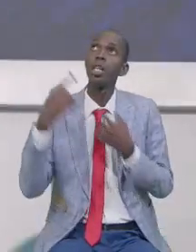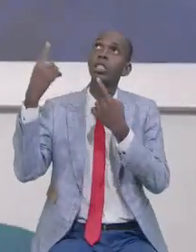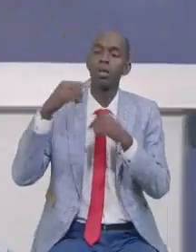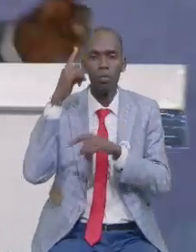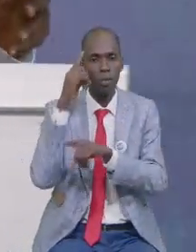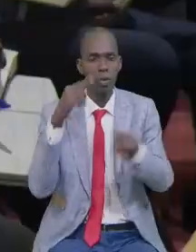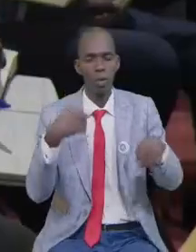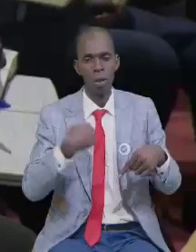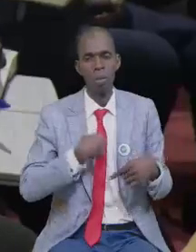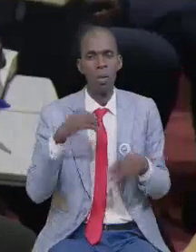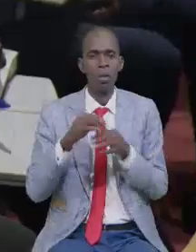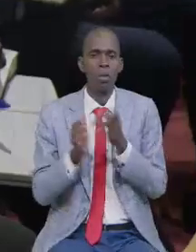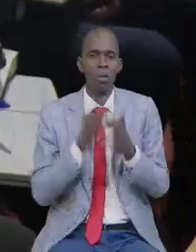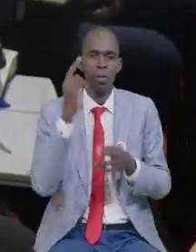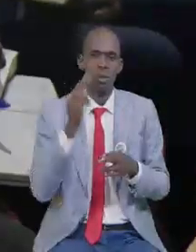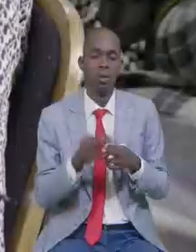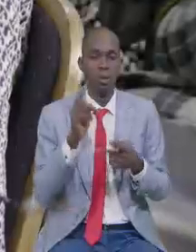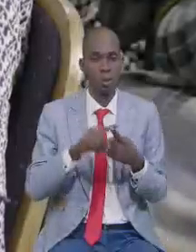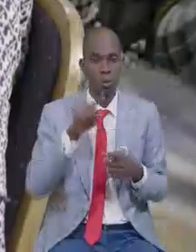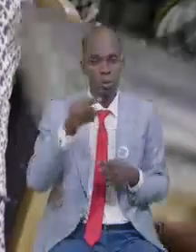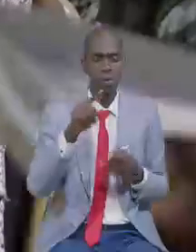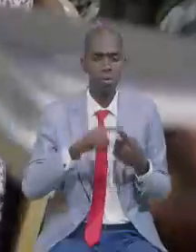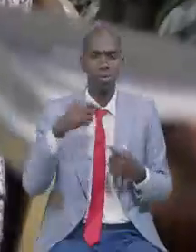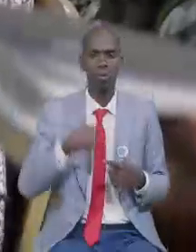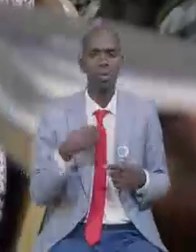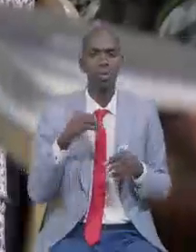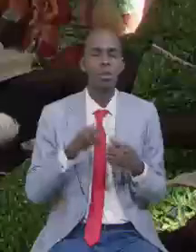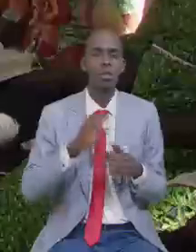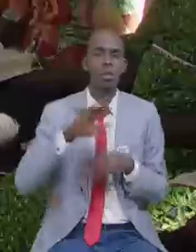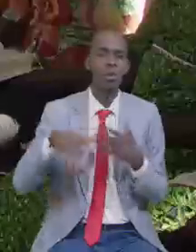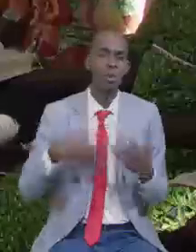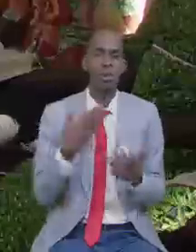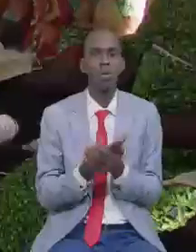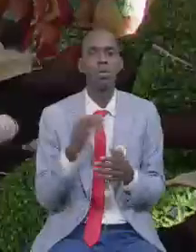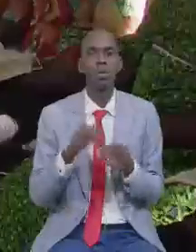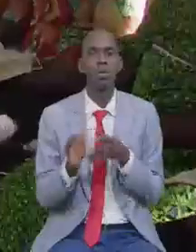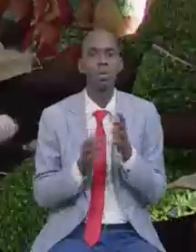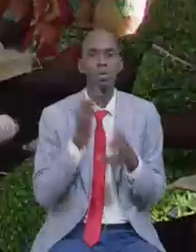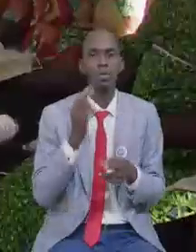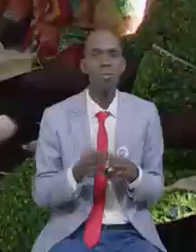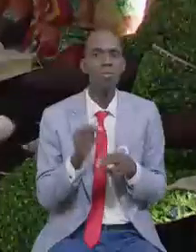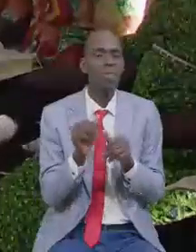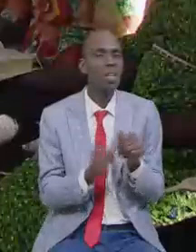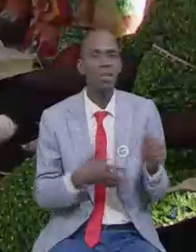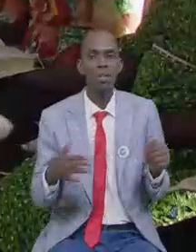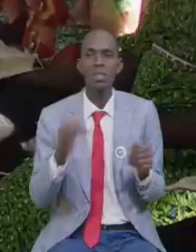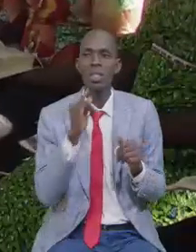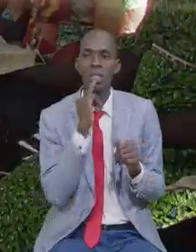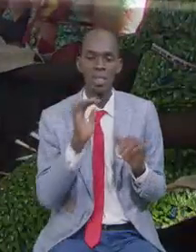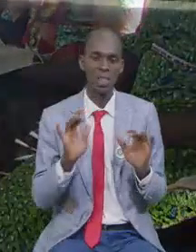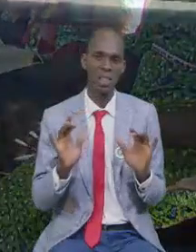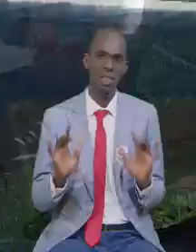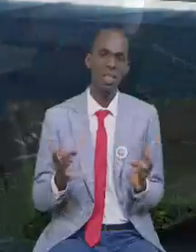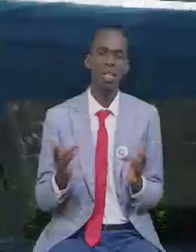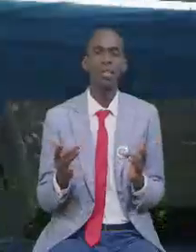you, to me, and to all. Everything is light affliction. If